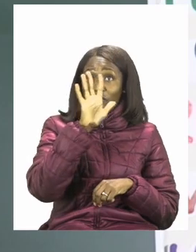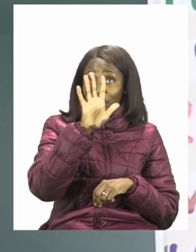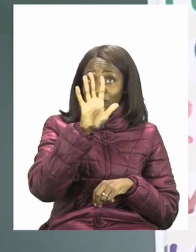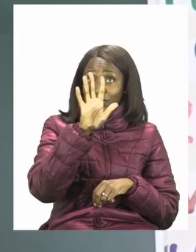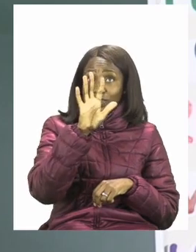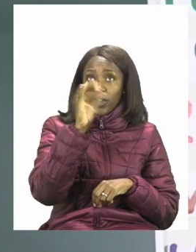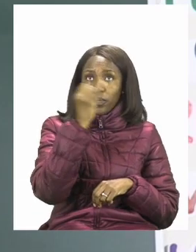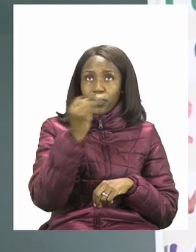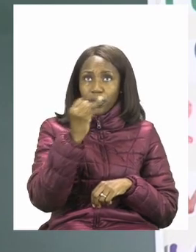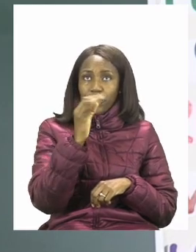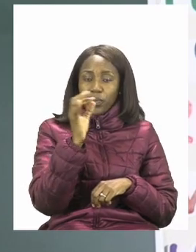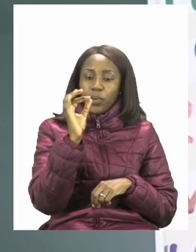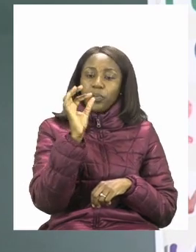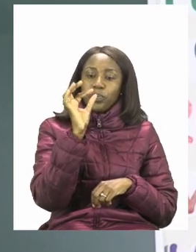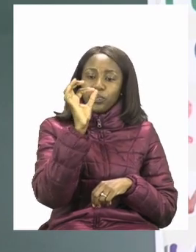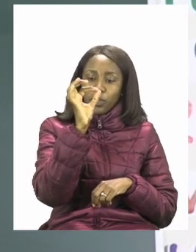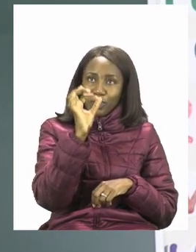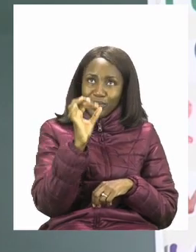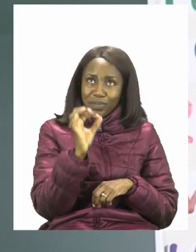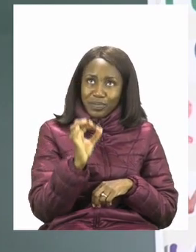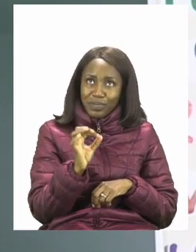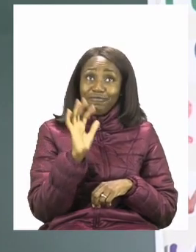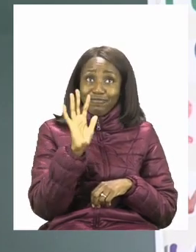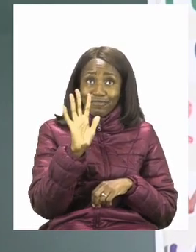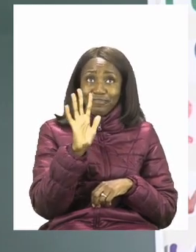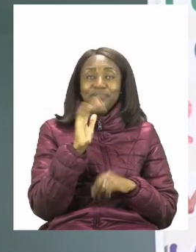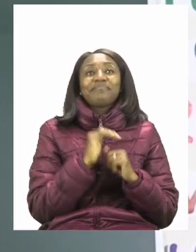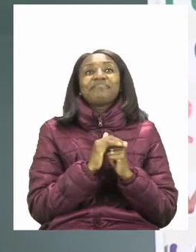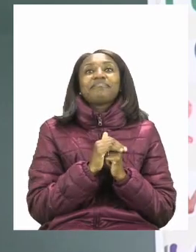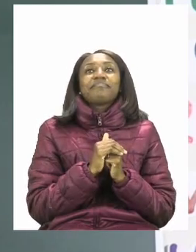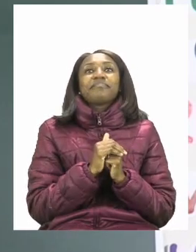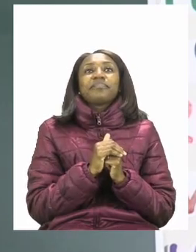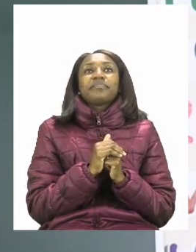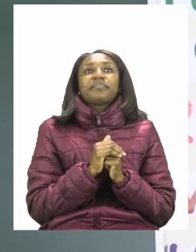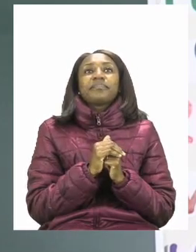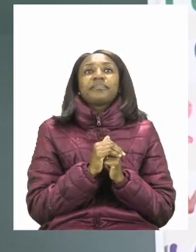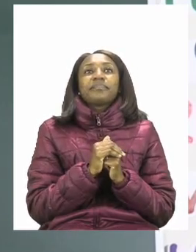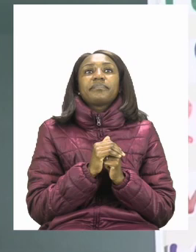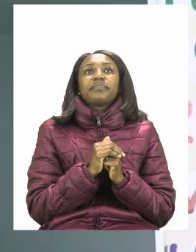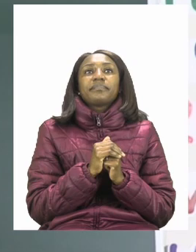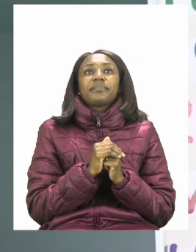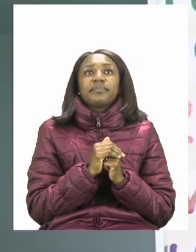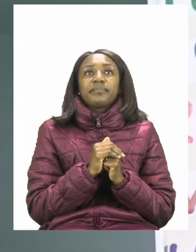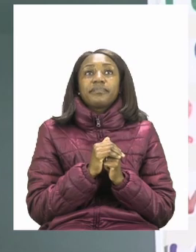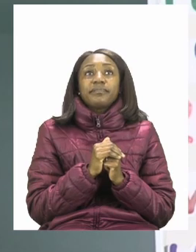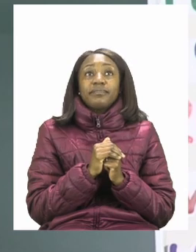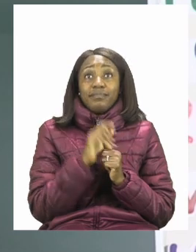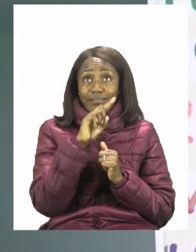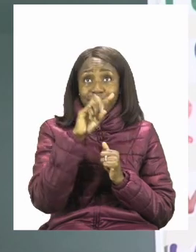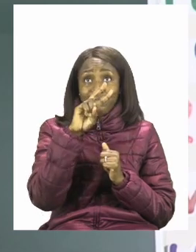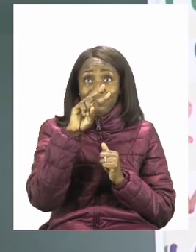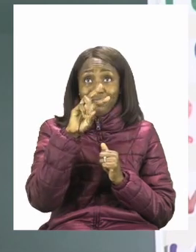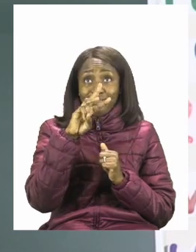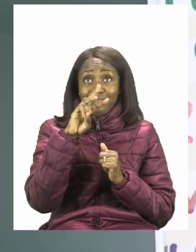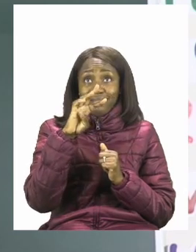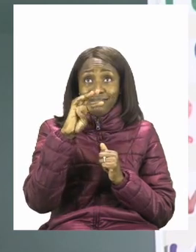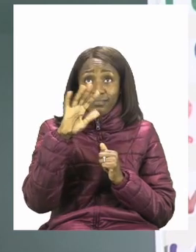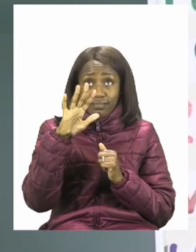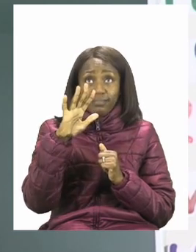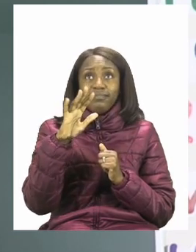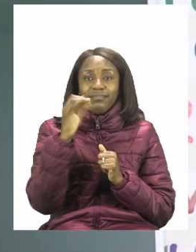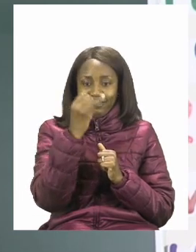5. So you can now go ahead and draw in 1, 2, 3, 4,